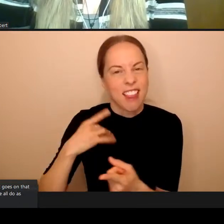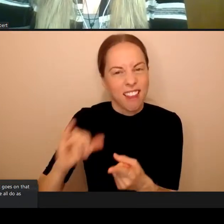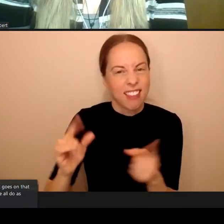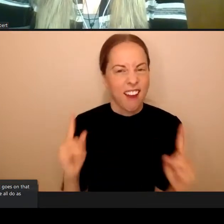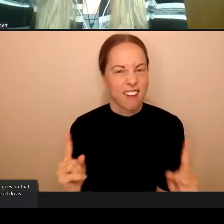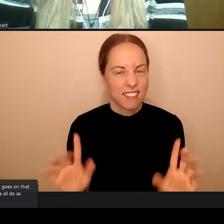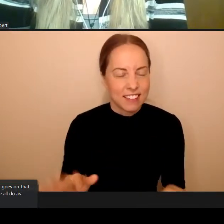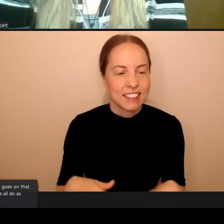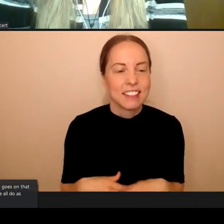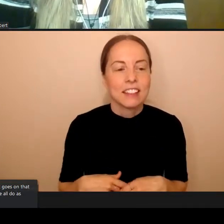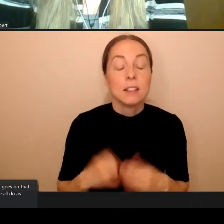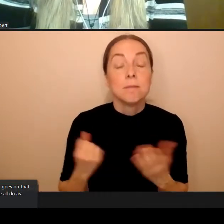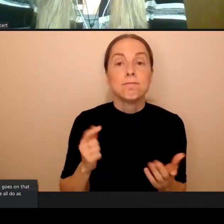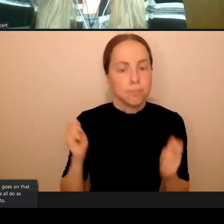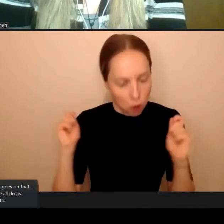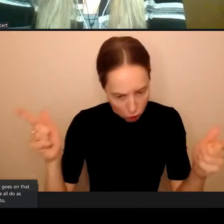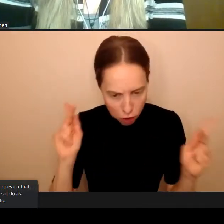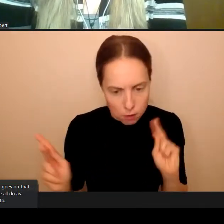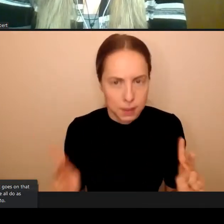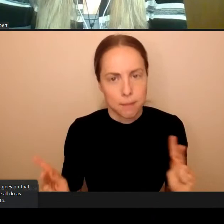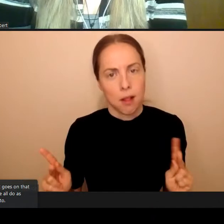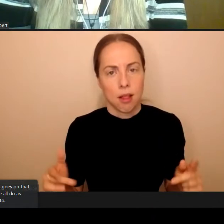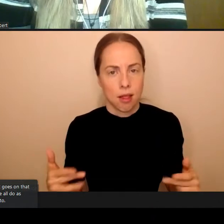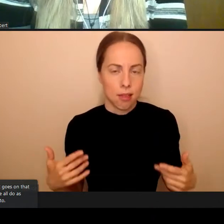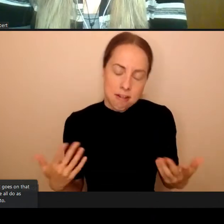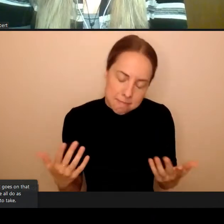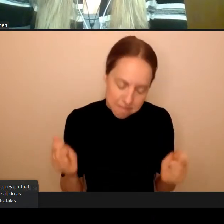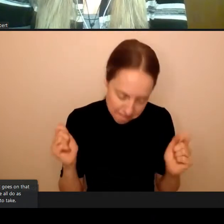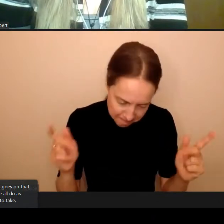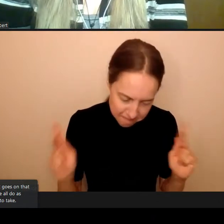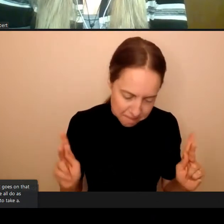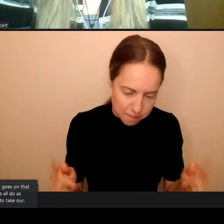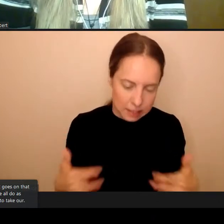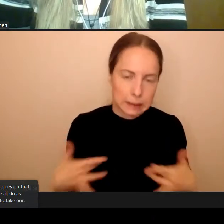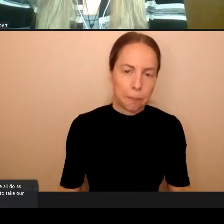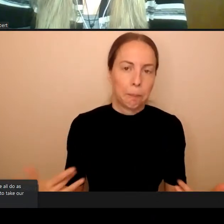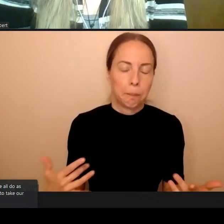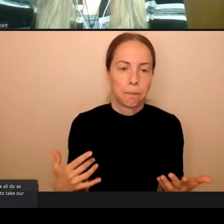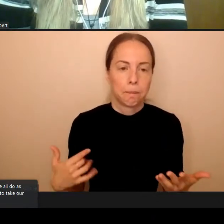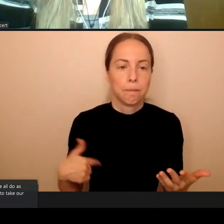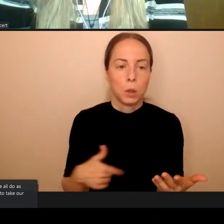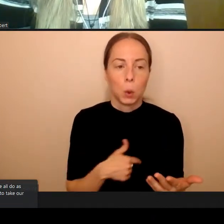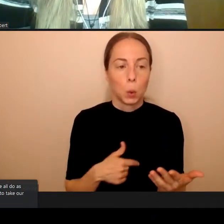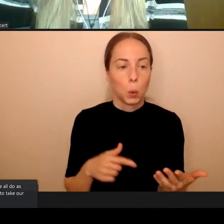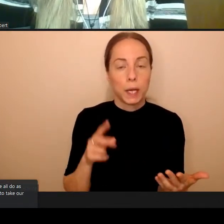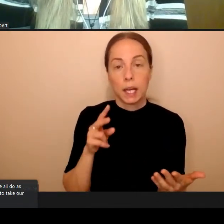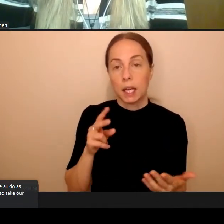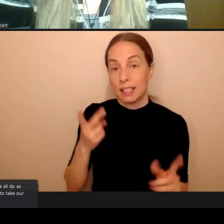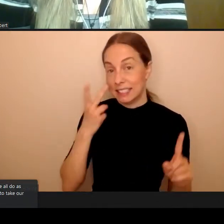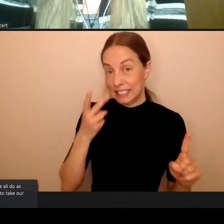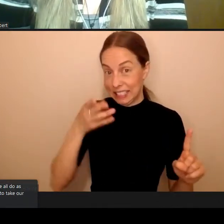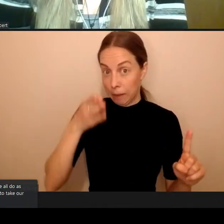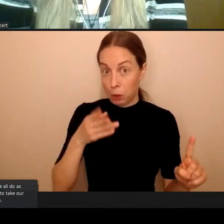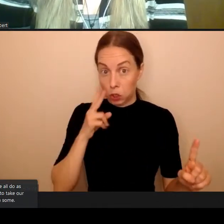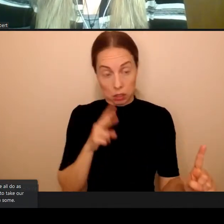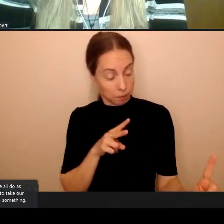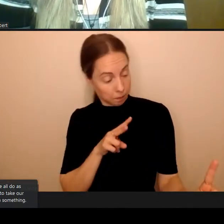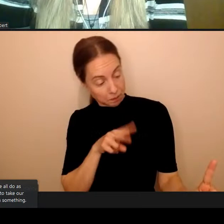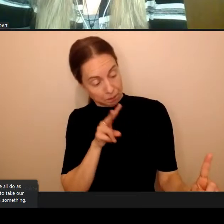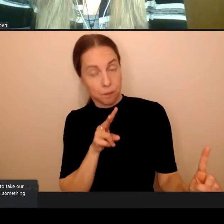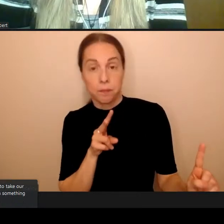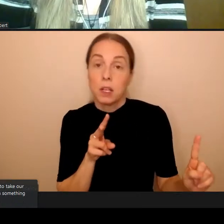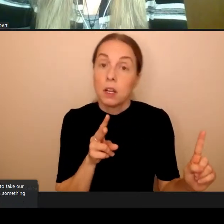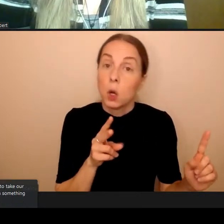we have a tendency to take our first impressions that we have with something